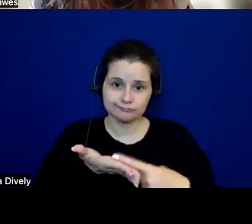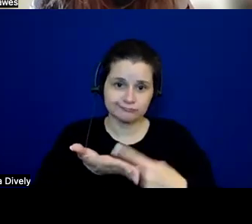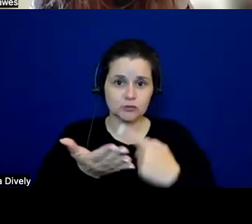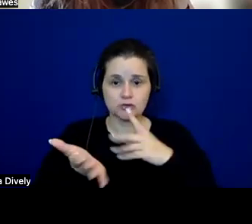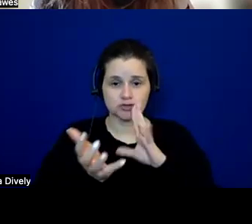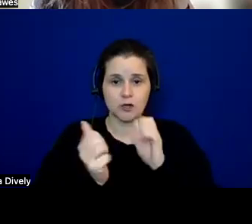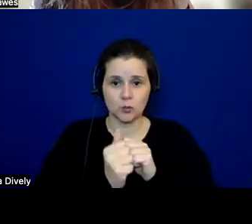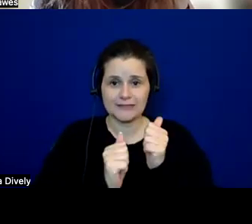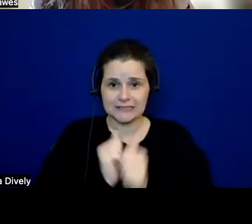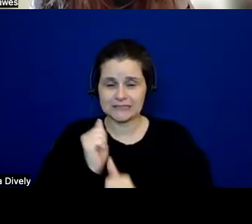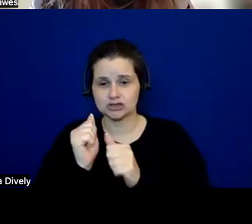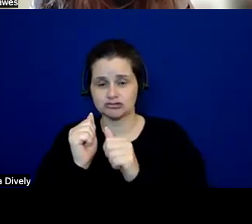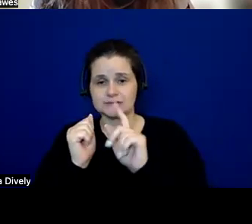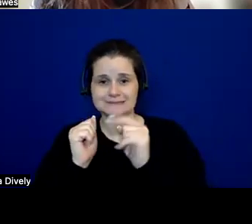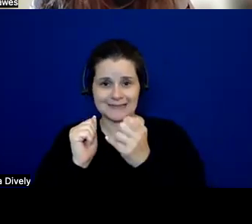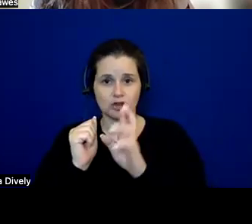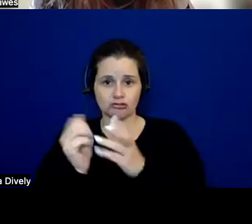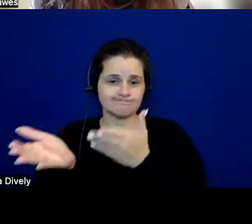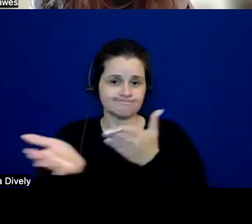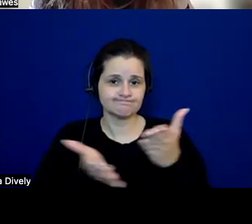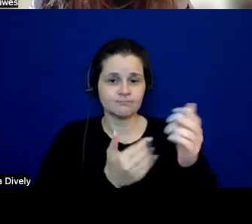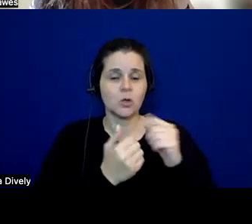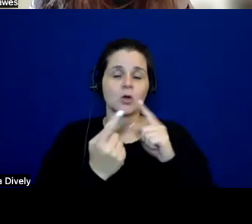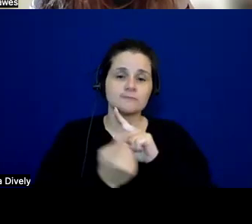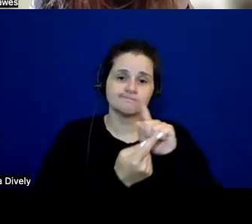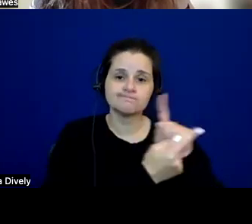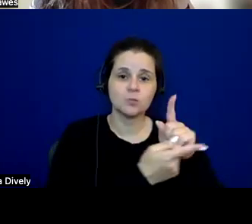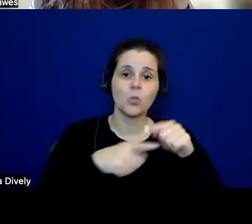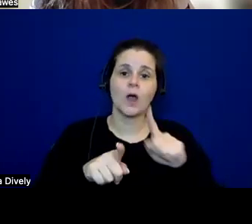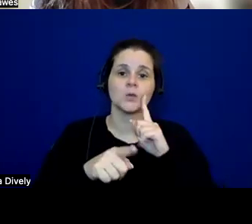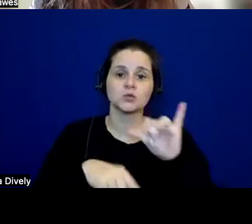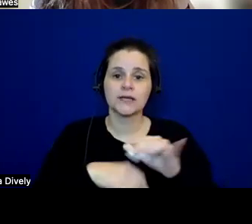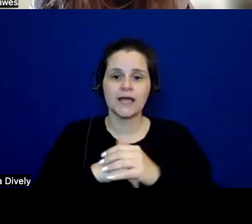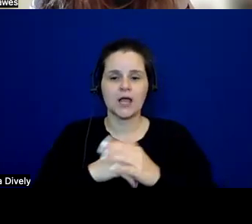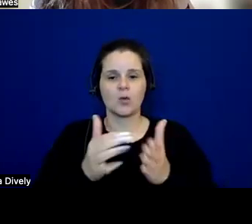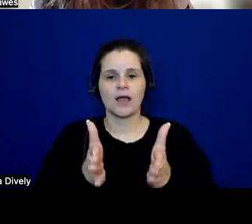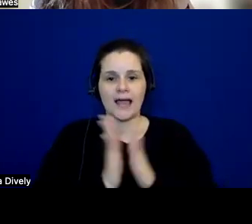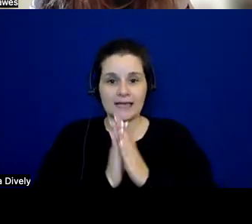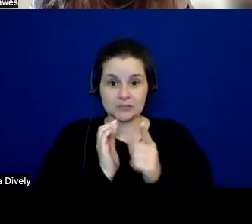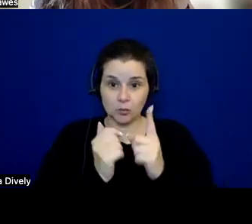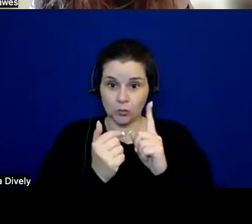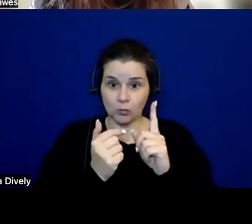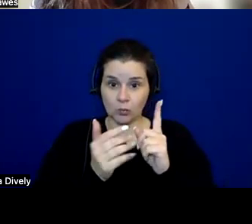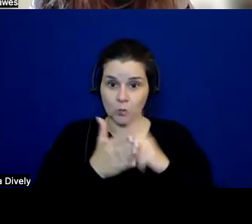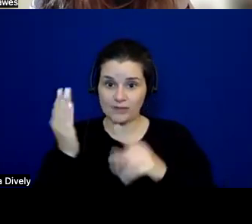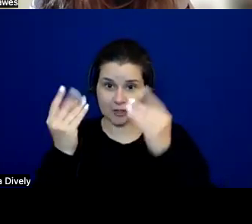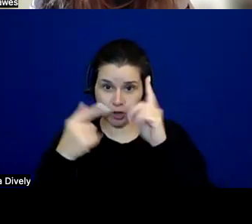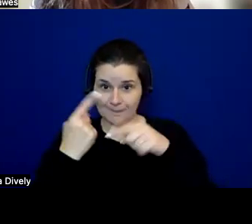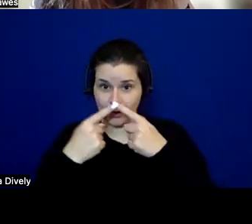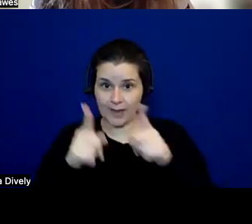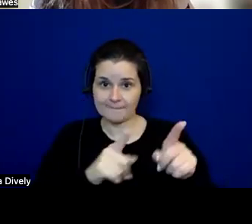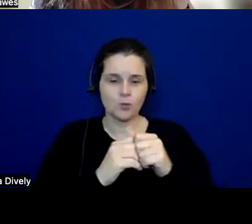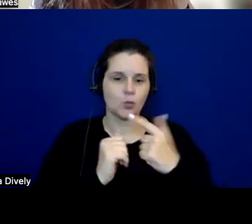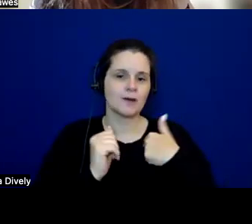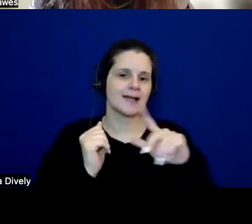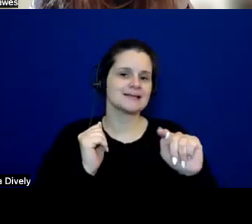talk with each teller. And so while I was doing that, I was asking them what they thought about it. And one of my